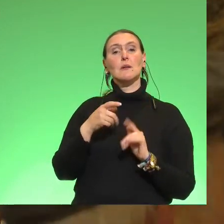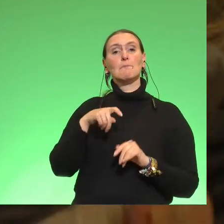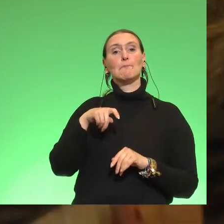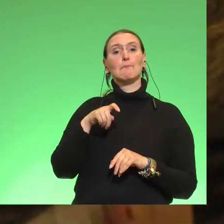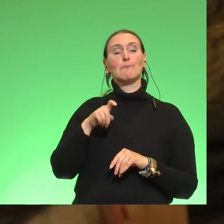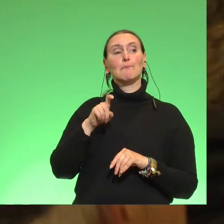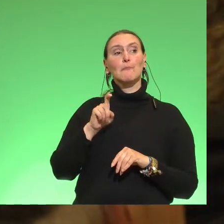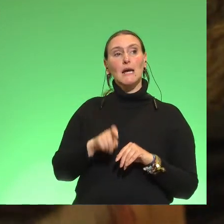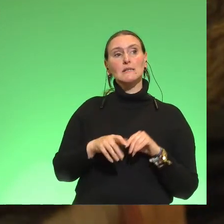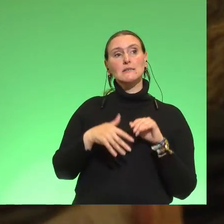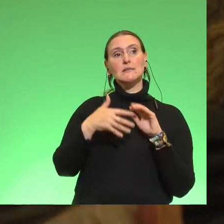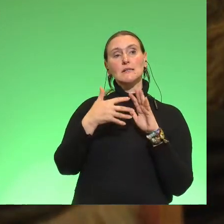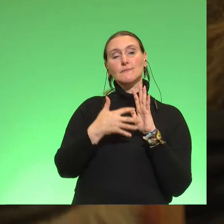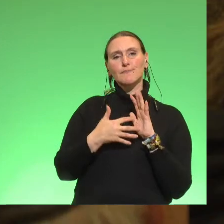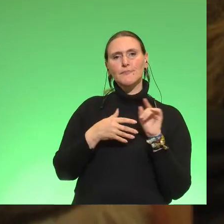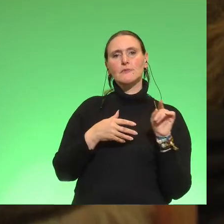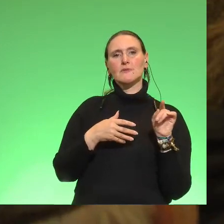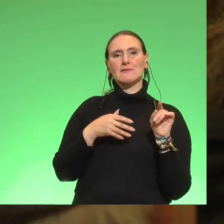the stolen objects